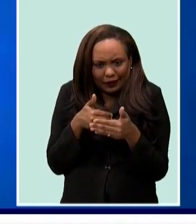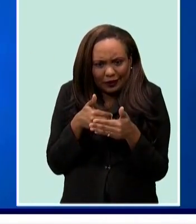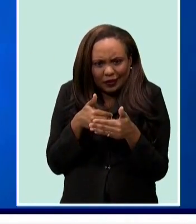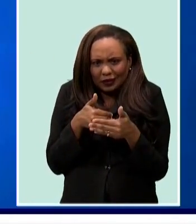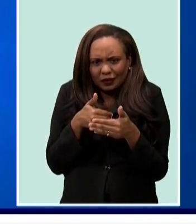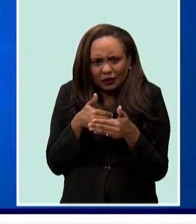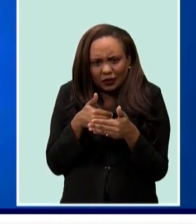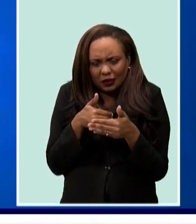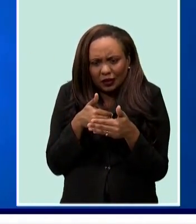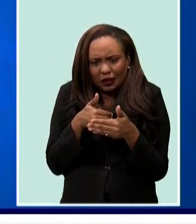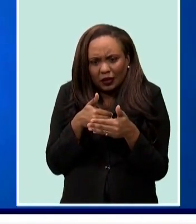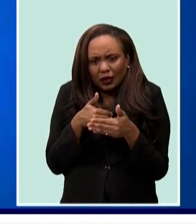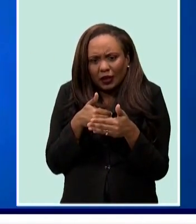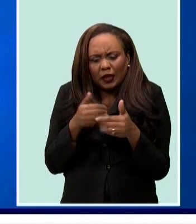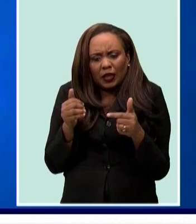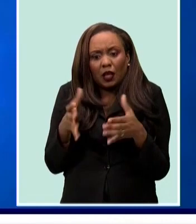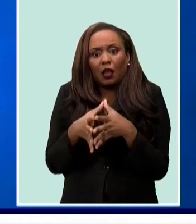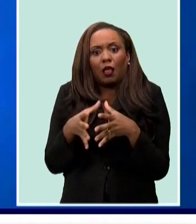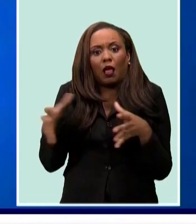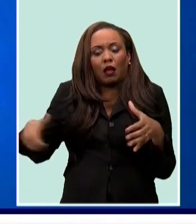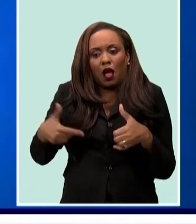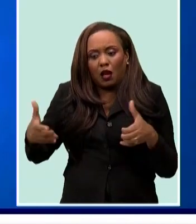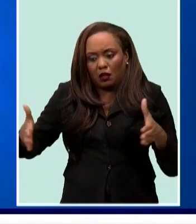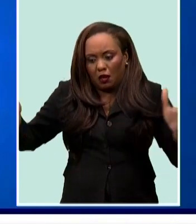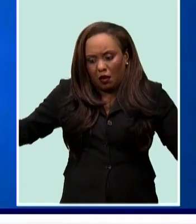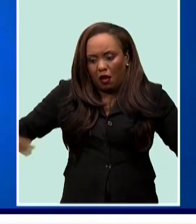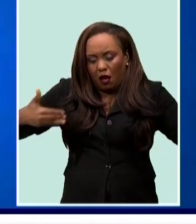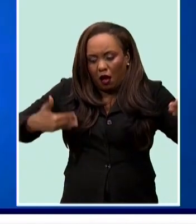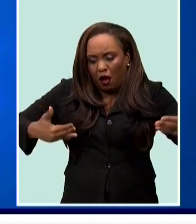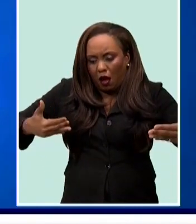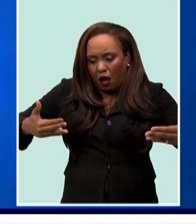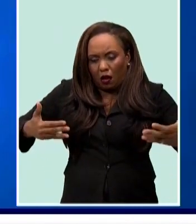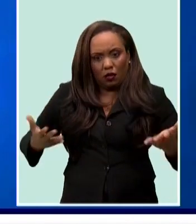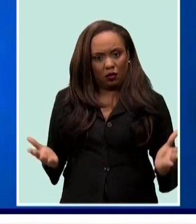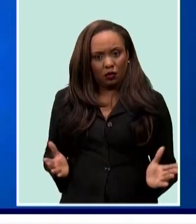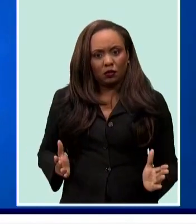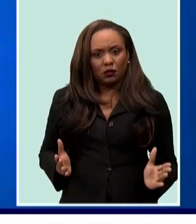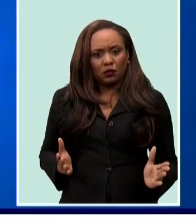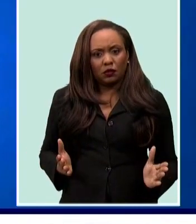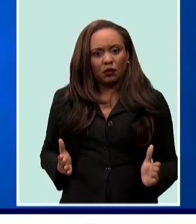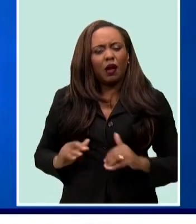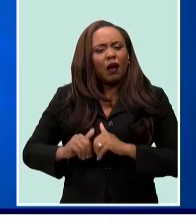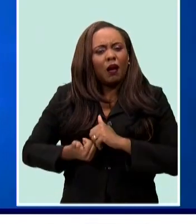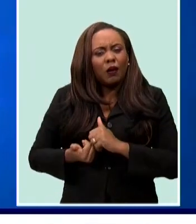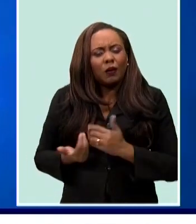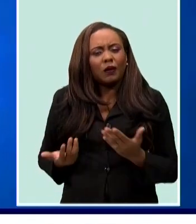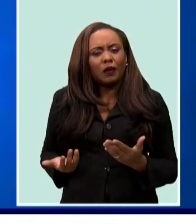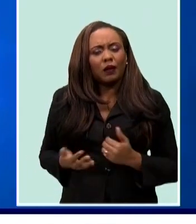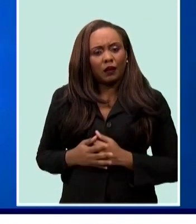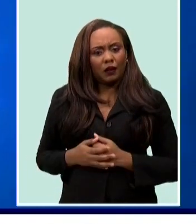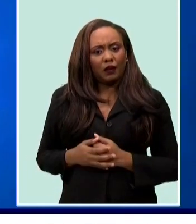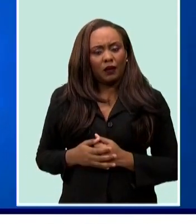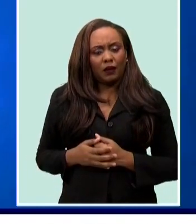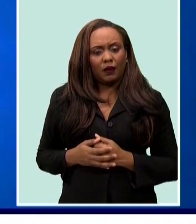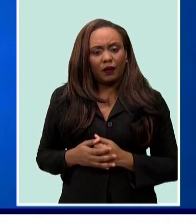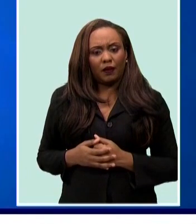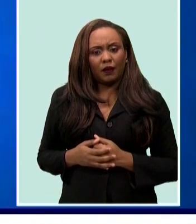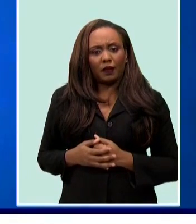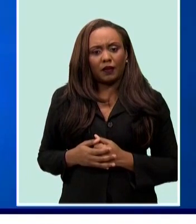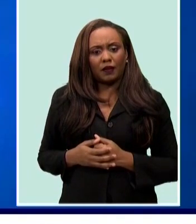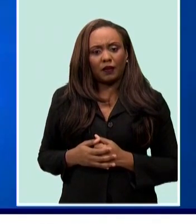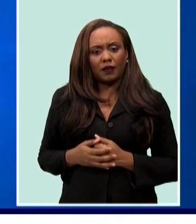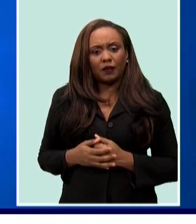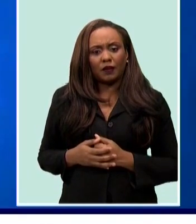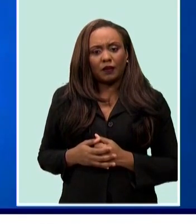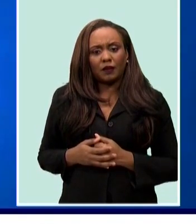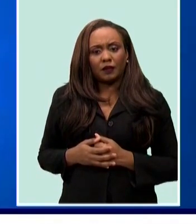They're coming in huge shipments. Huge shipments. There are some things that in